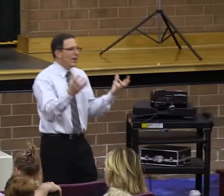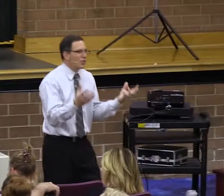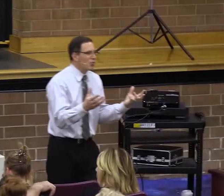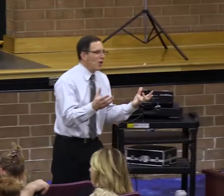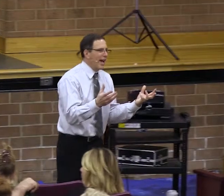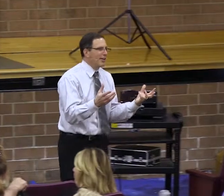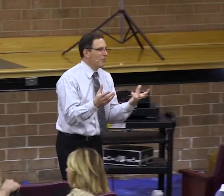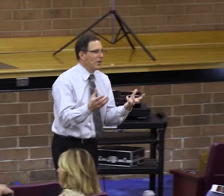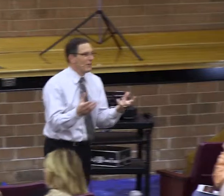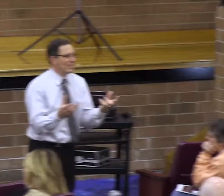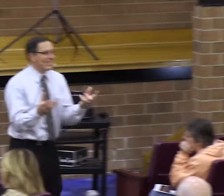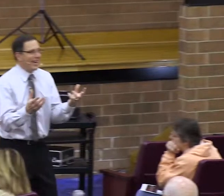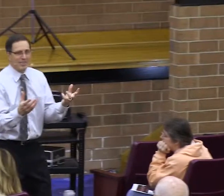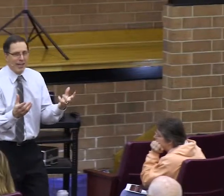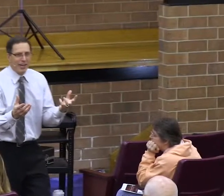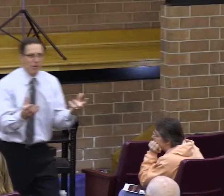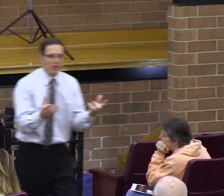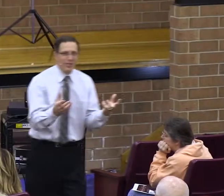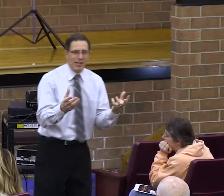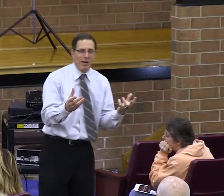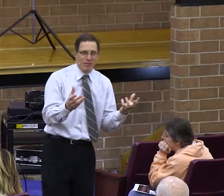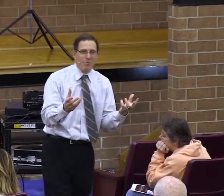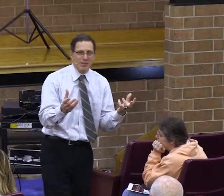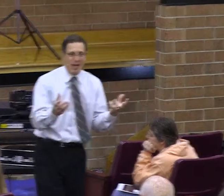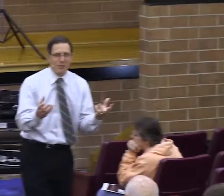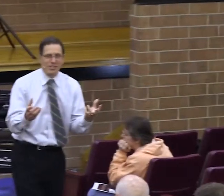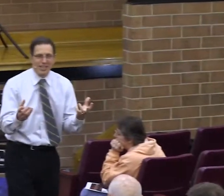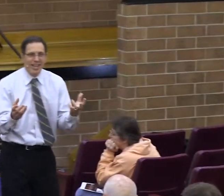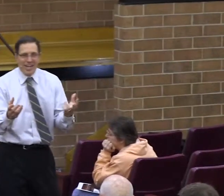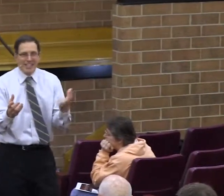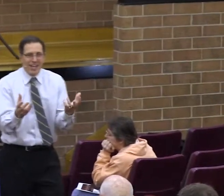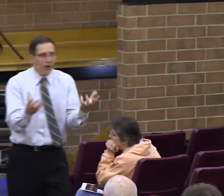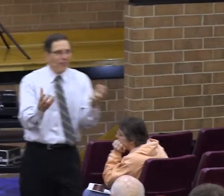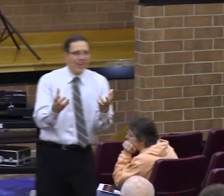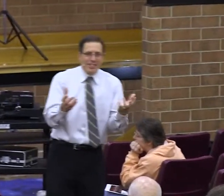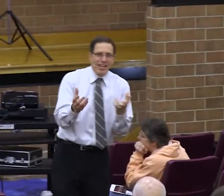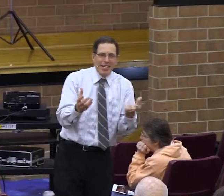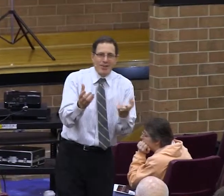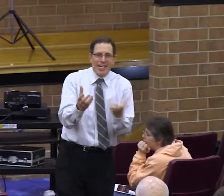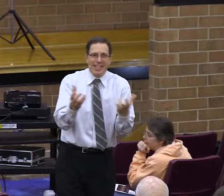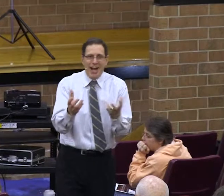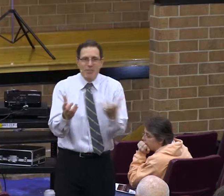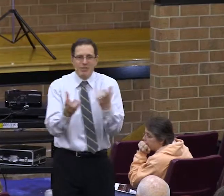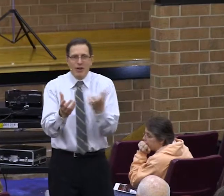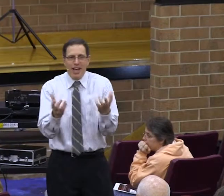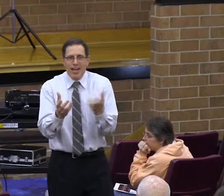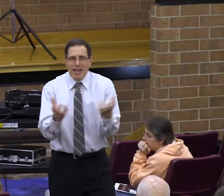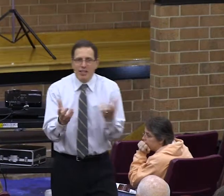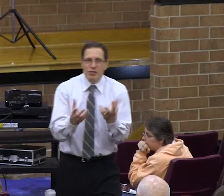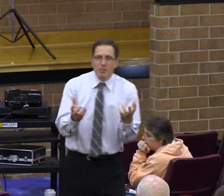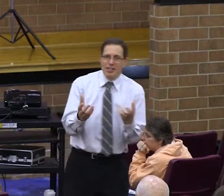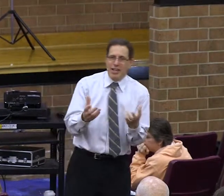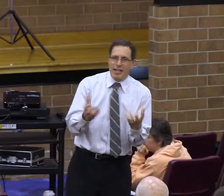morning oh you just walk out in the morning when it's there it's not there most of the time some of the time you could see it's just like oh it's like a little giddy that happens you know